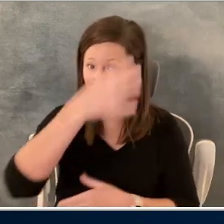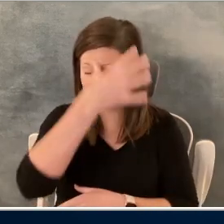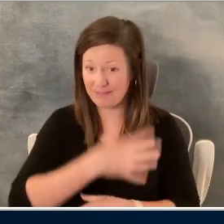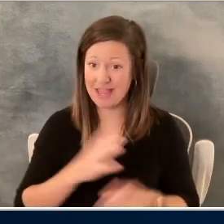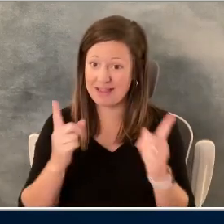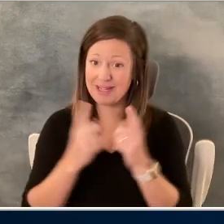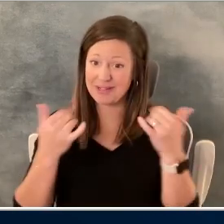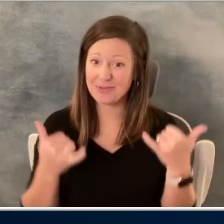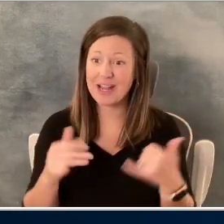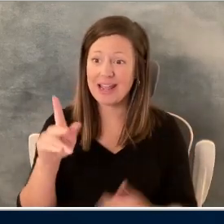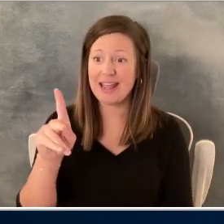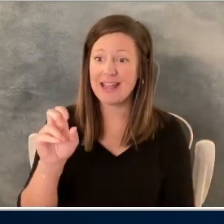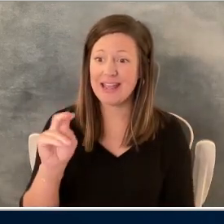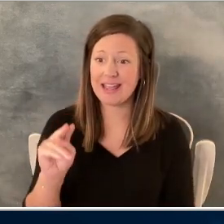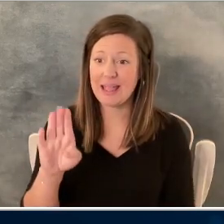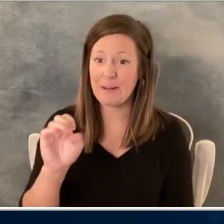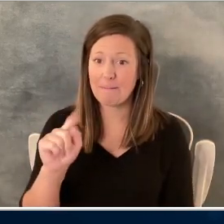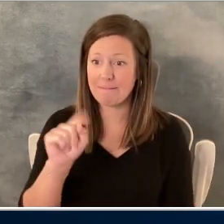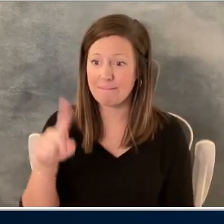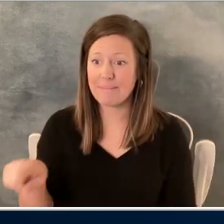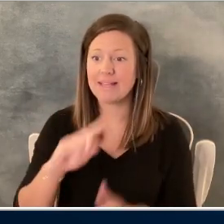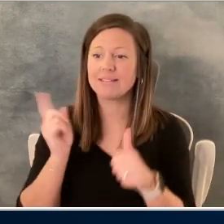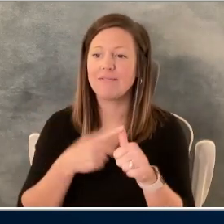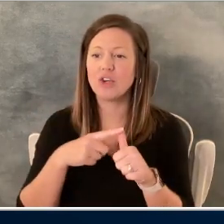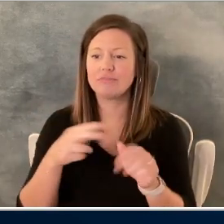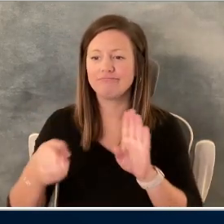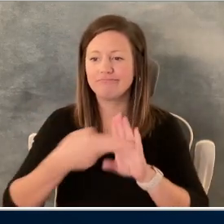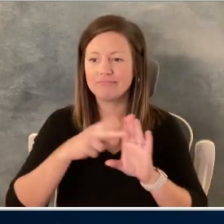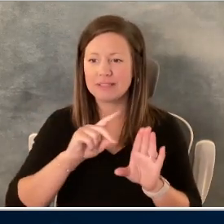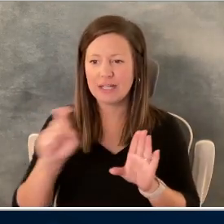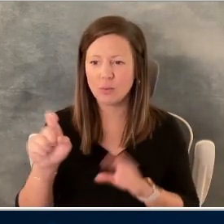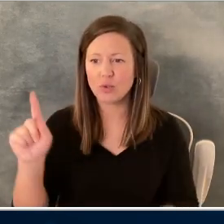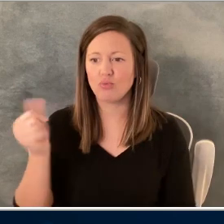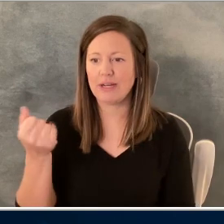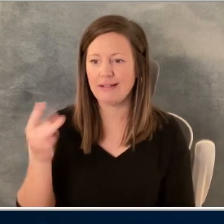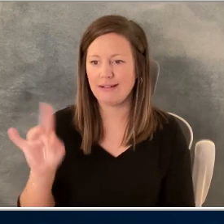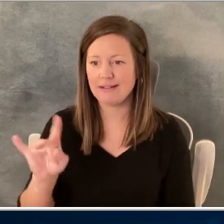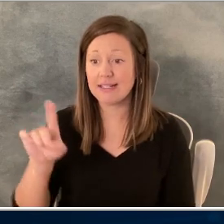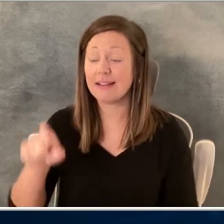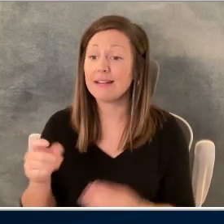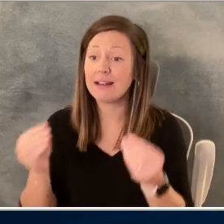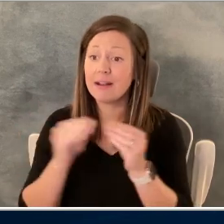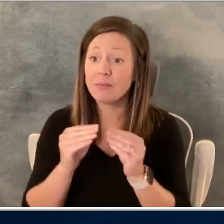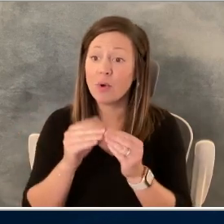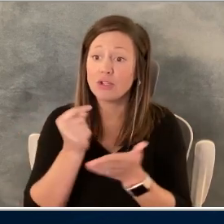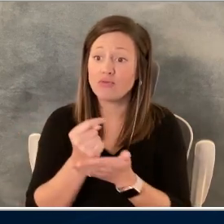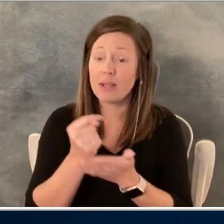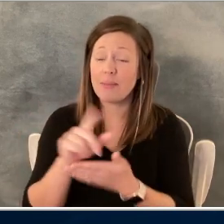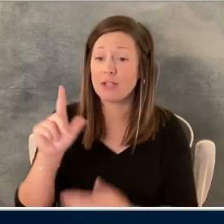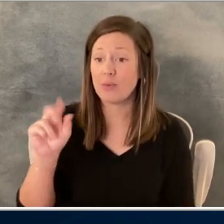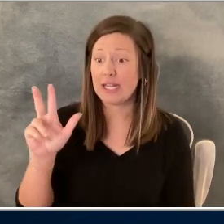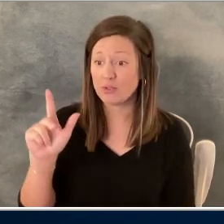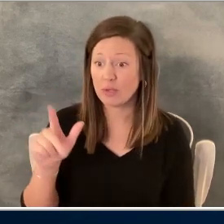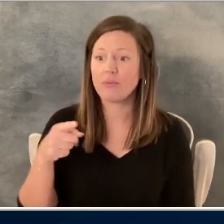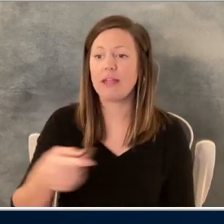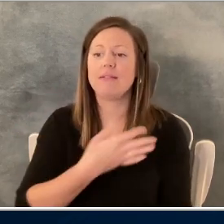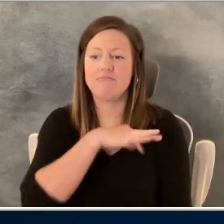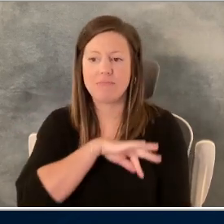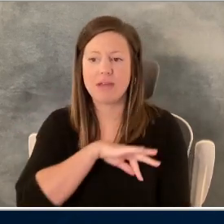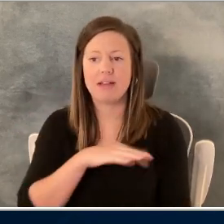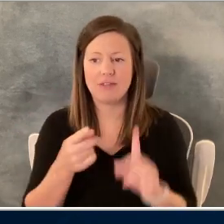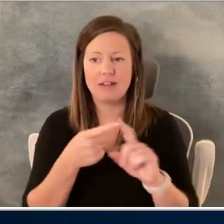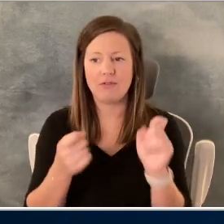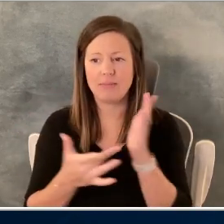was first diagnosed in 2018, and by the time that he needed more treatment in 2023, he benefited from technology that was